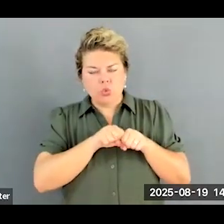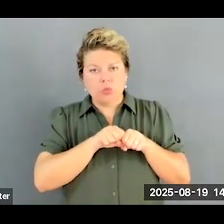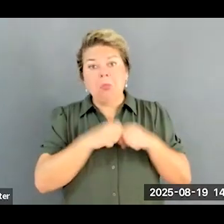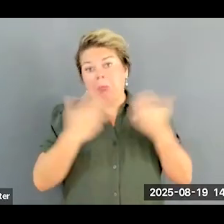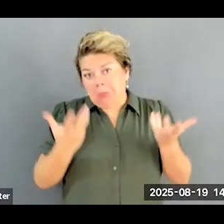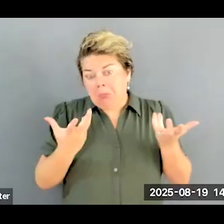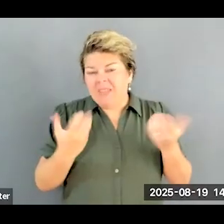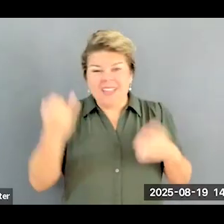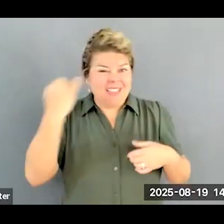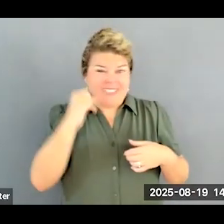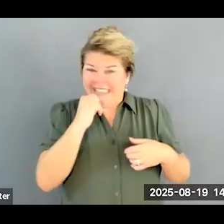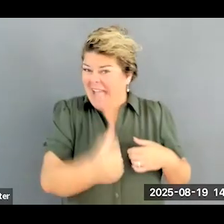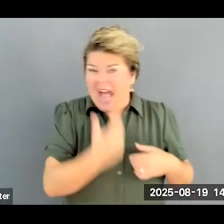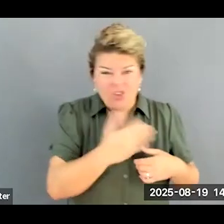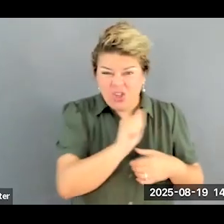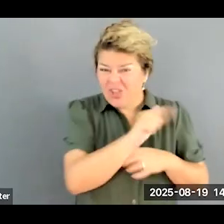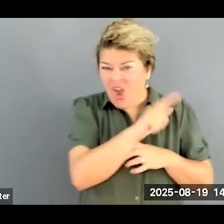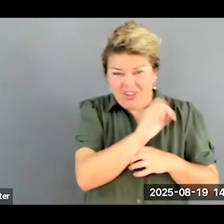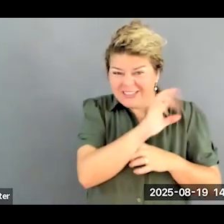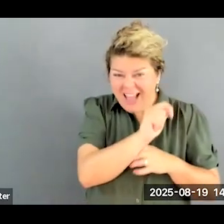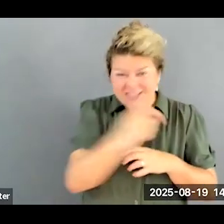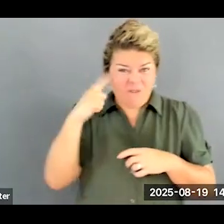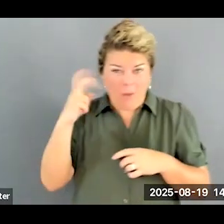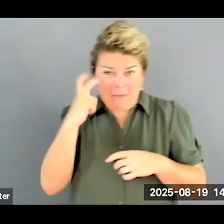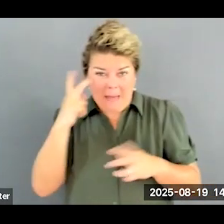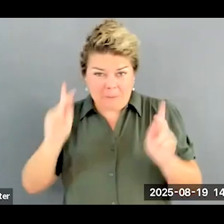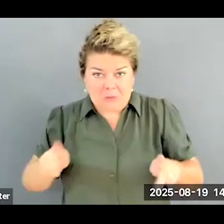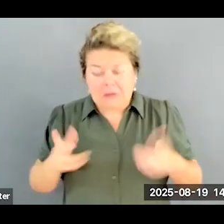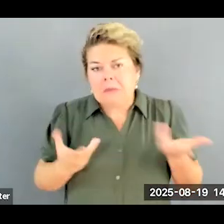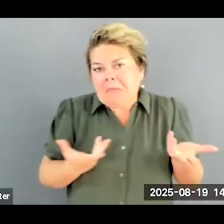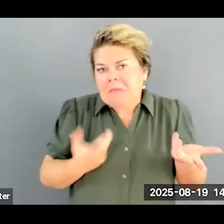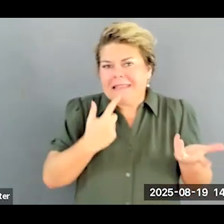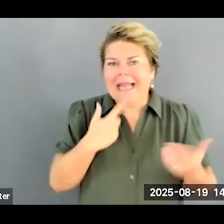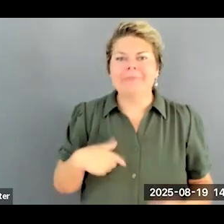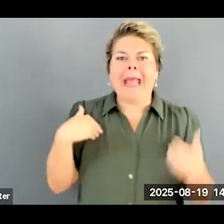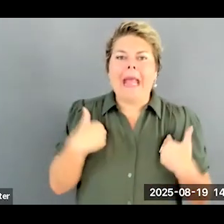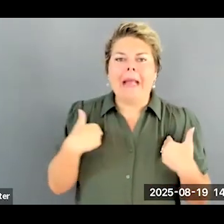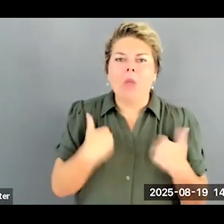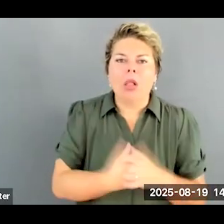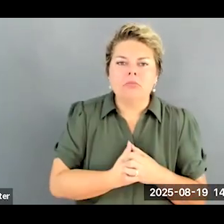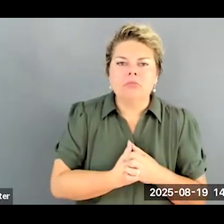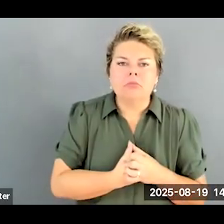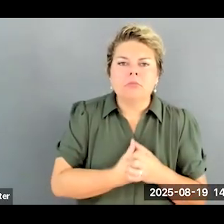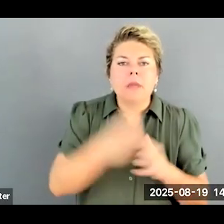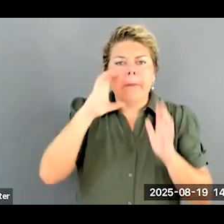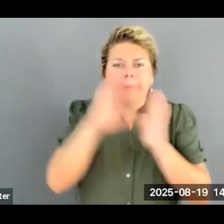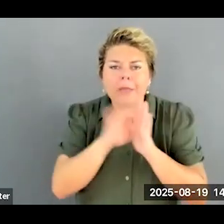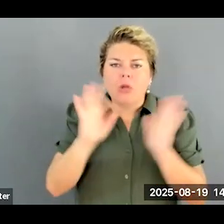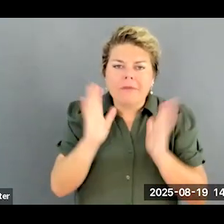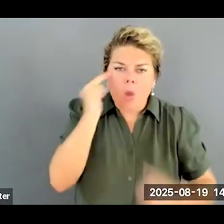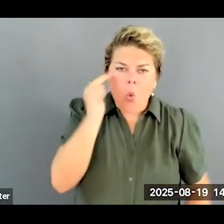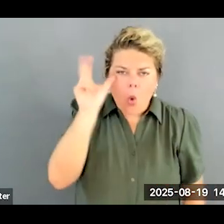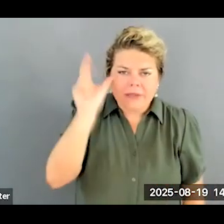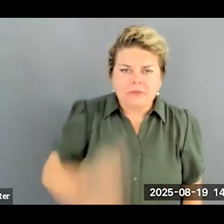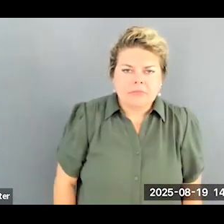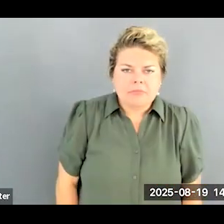alt text for an individual who may not be able to see the photo are simply stating an animal or a picture of a miniature horse,